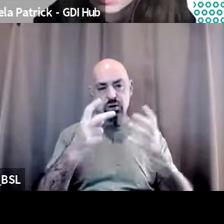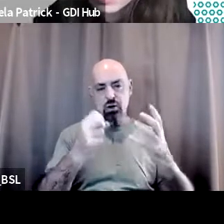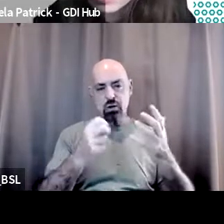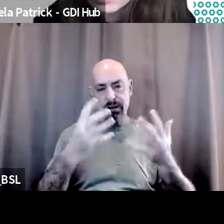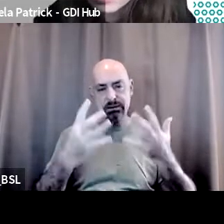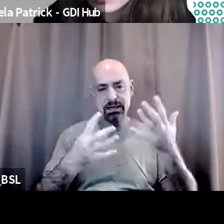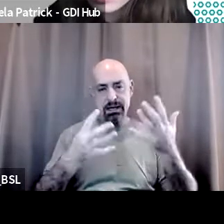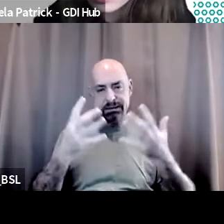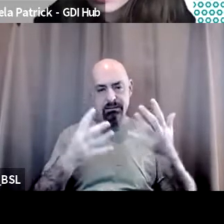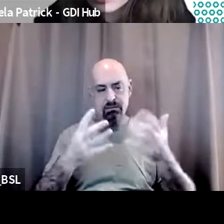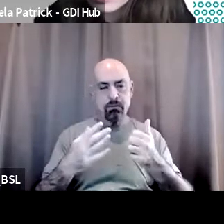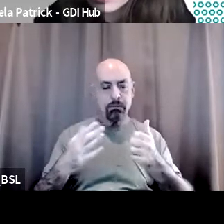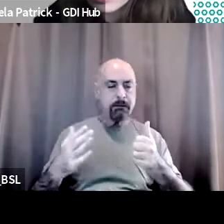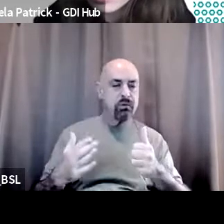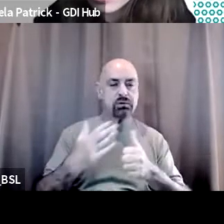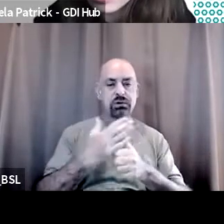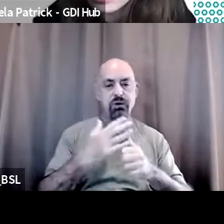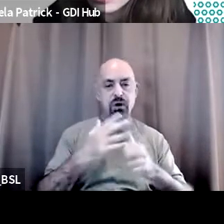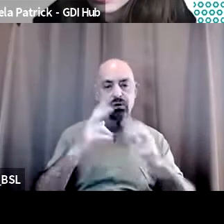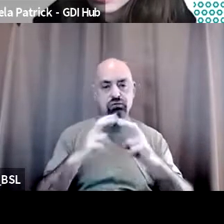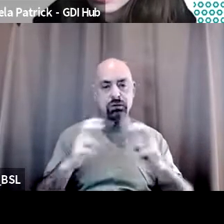2019 with the first research that